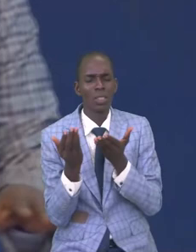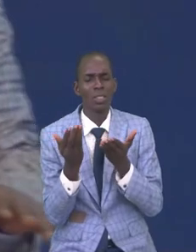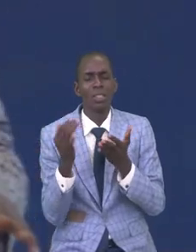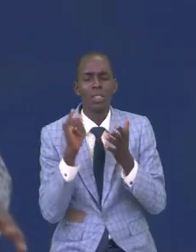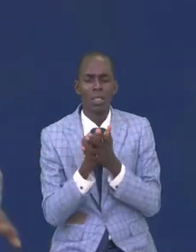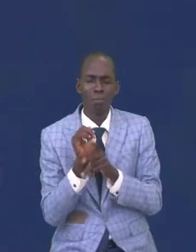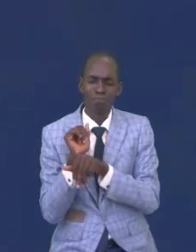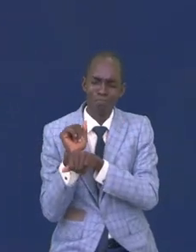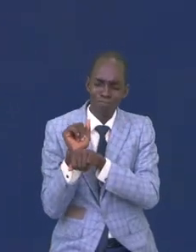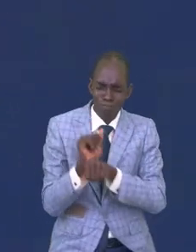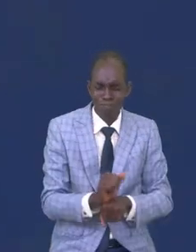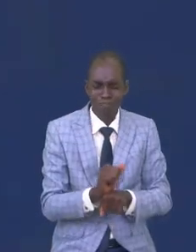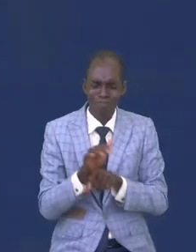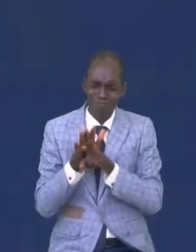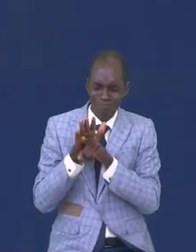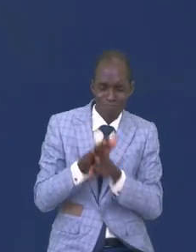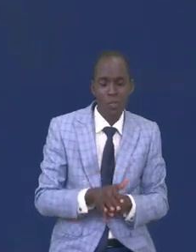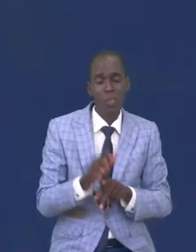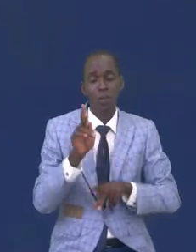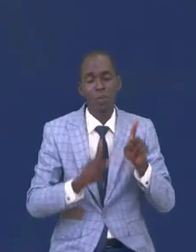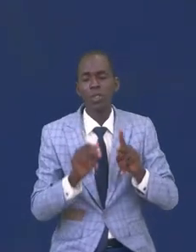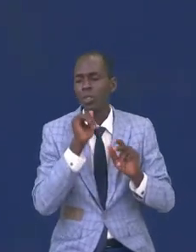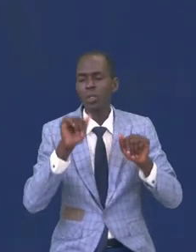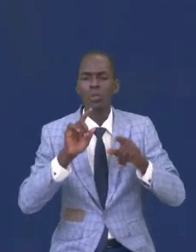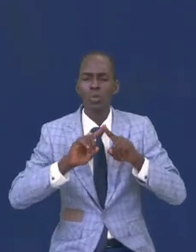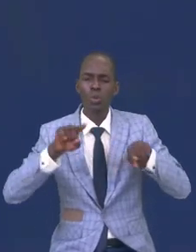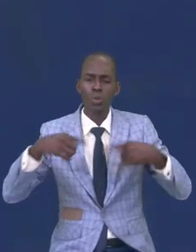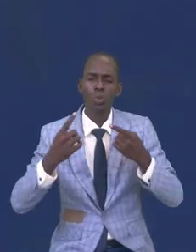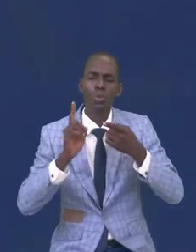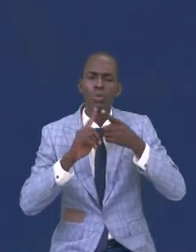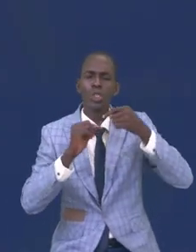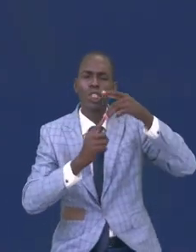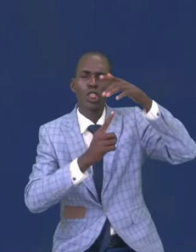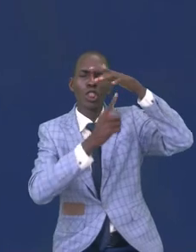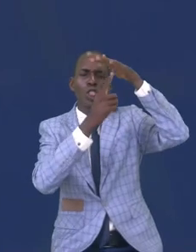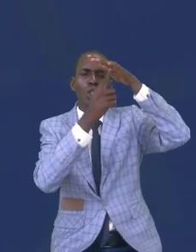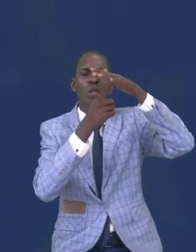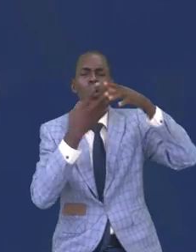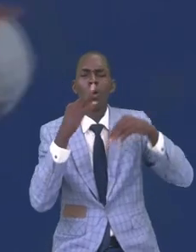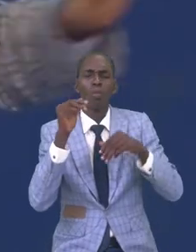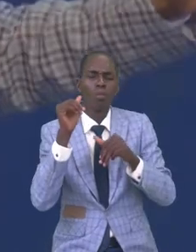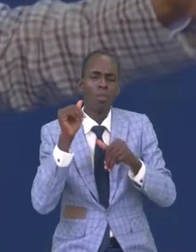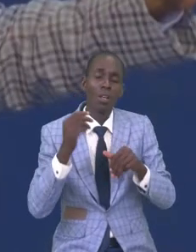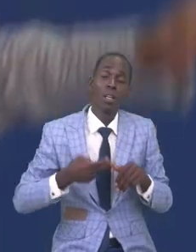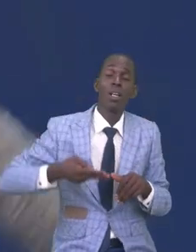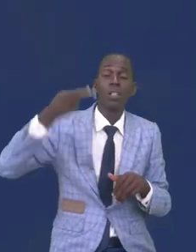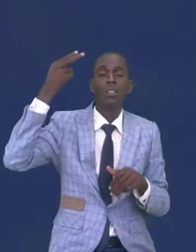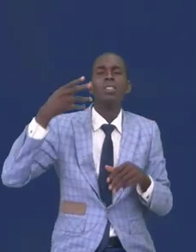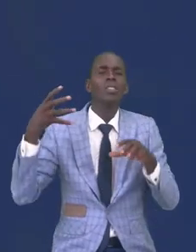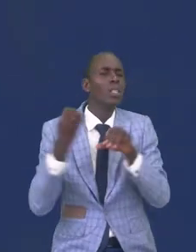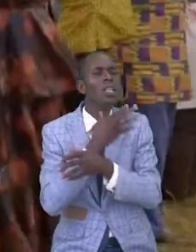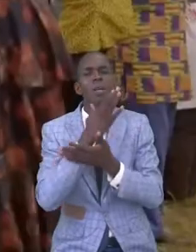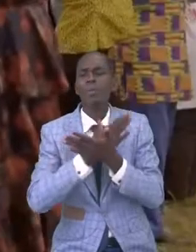down, that they are not able to go to the height of heaven's dream, take it away from